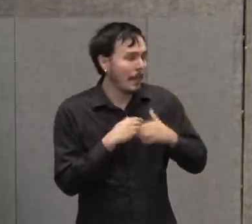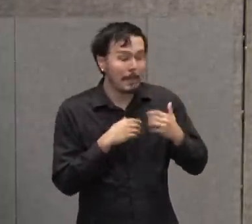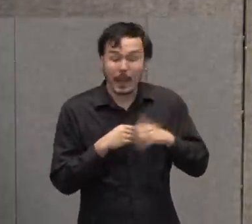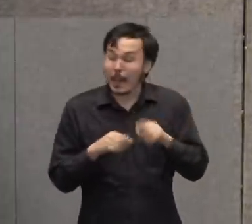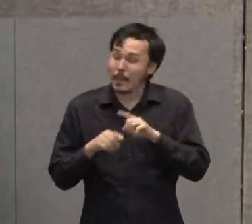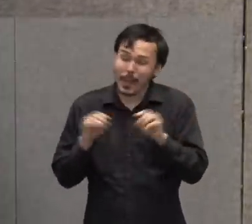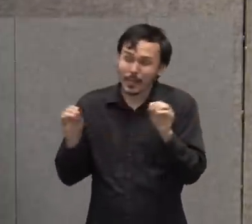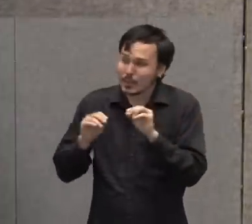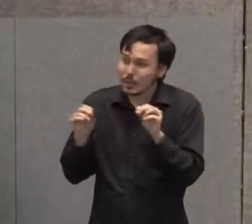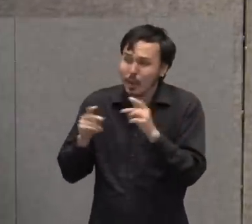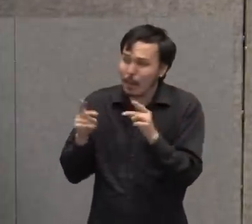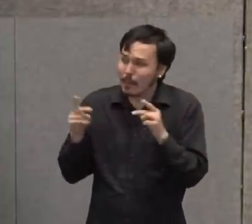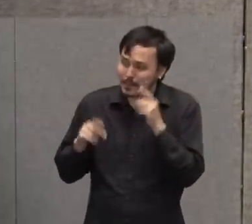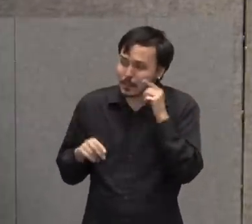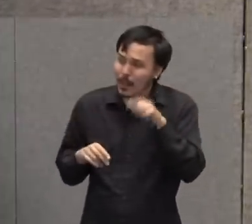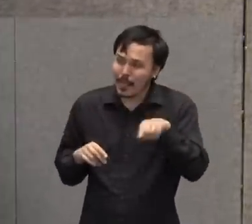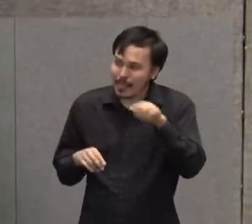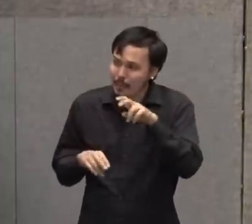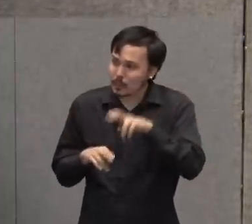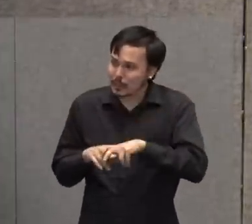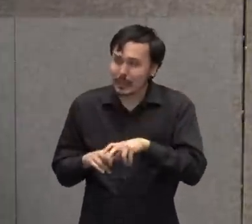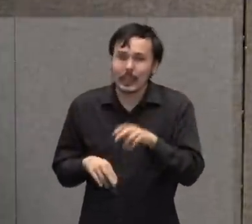them to sit, said Mrs. Comfort.